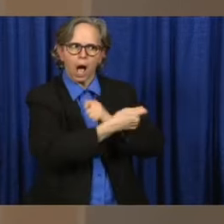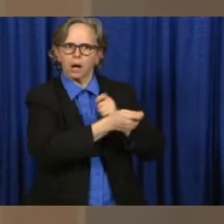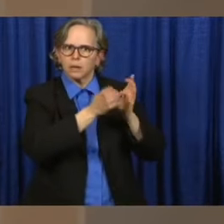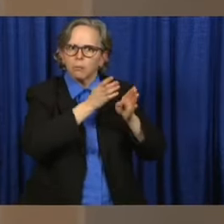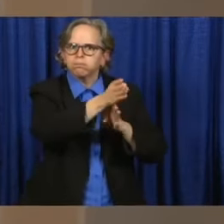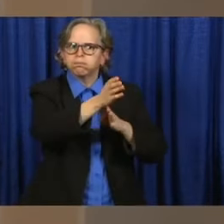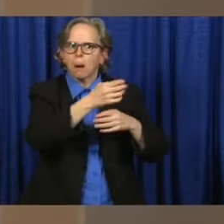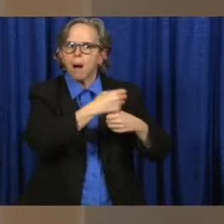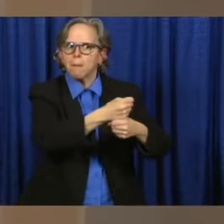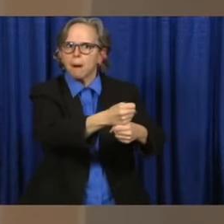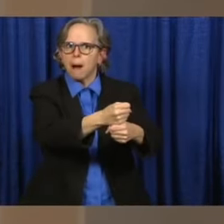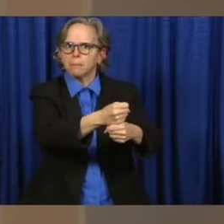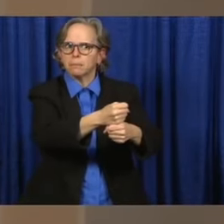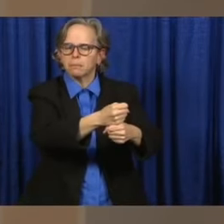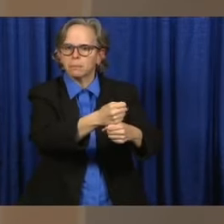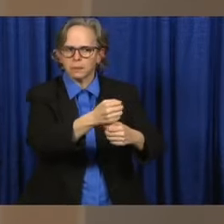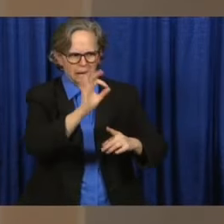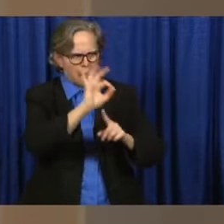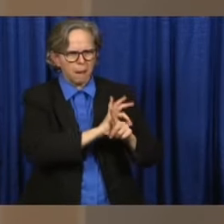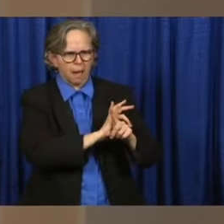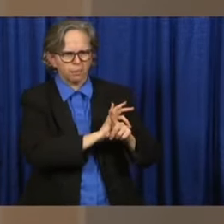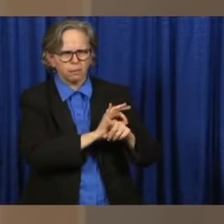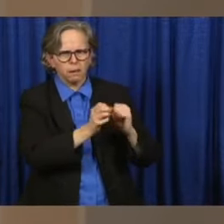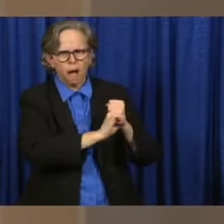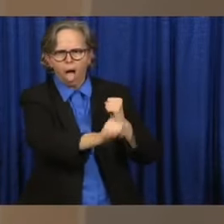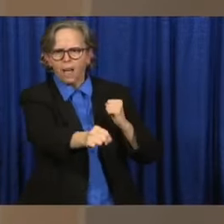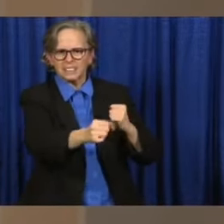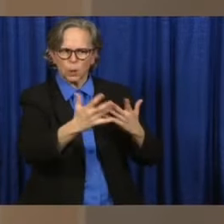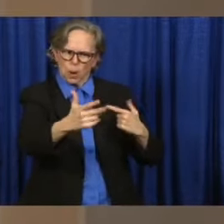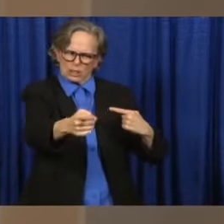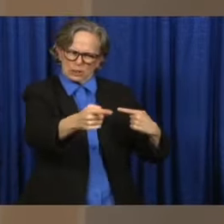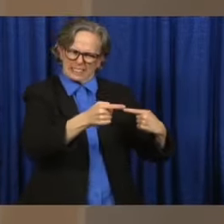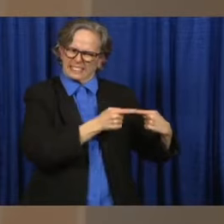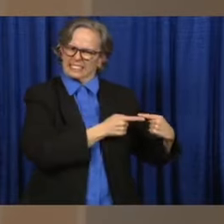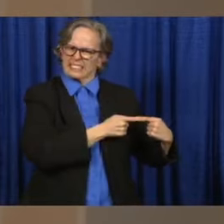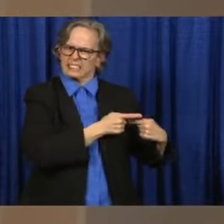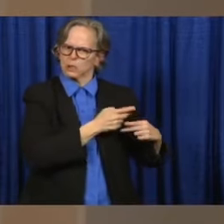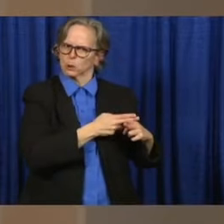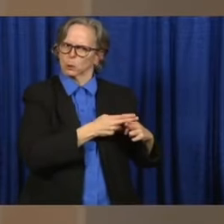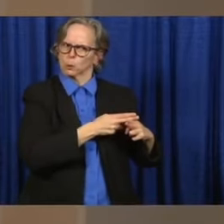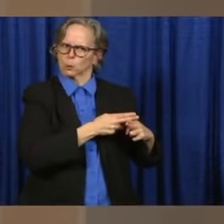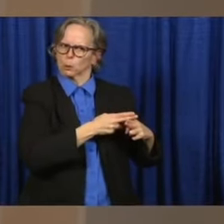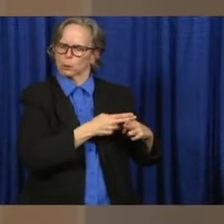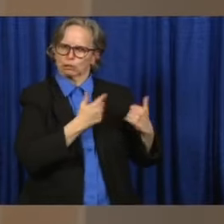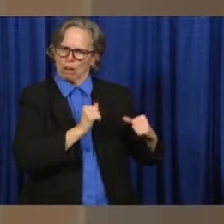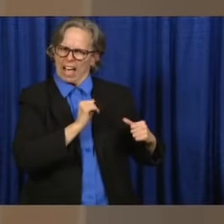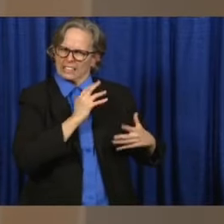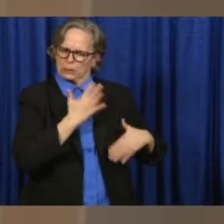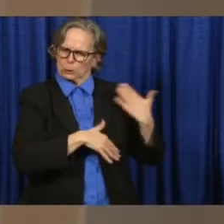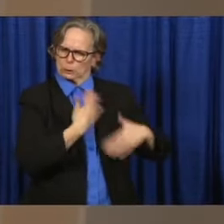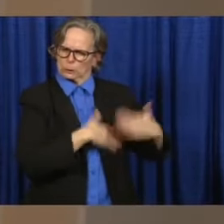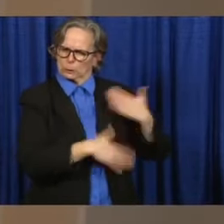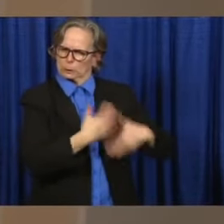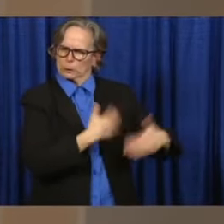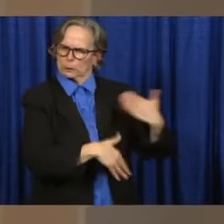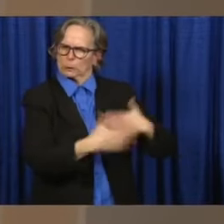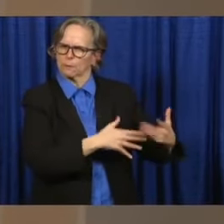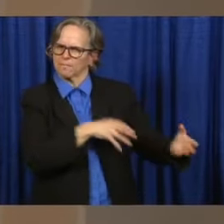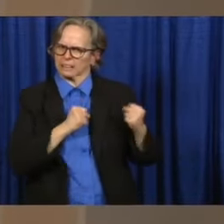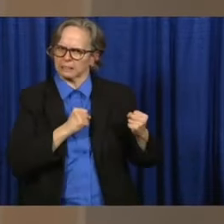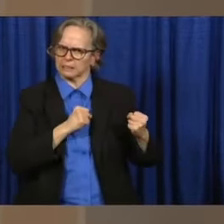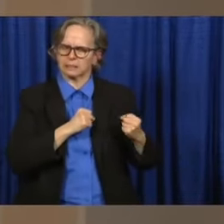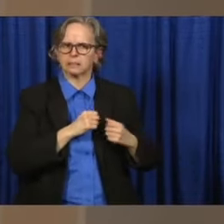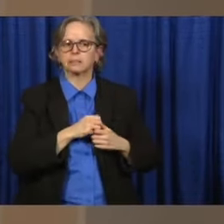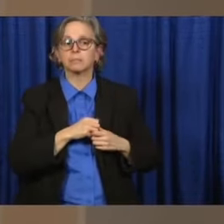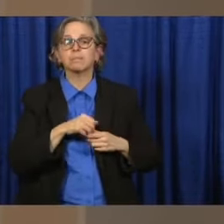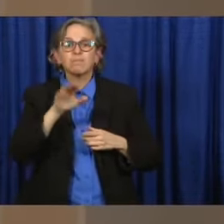as quickly as they can. And I guess I want to add this to sort of the previous question and to as an insight